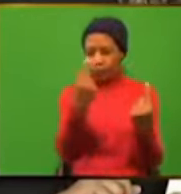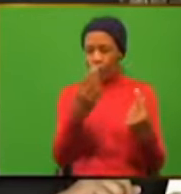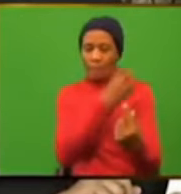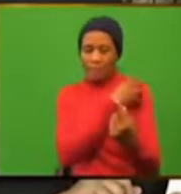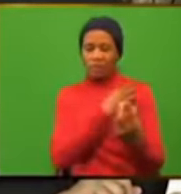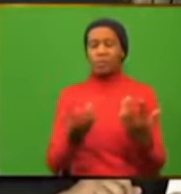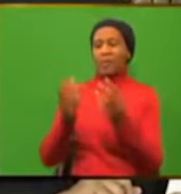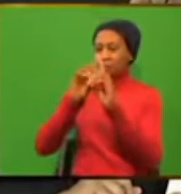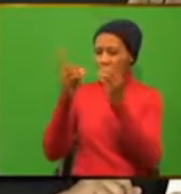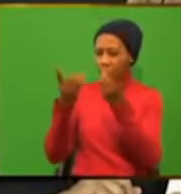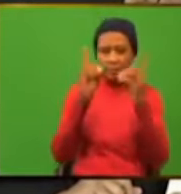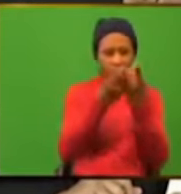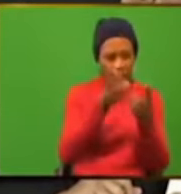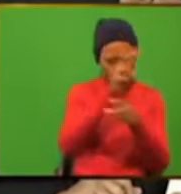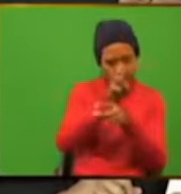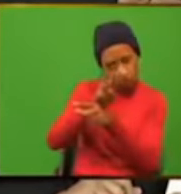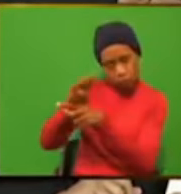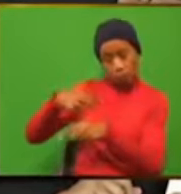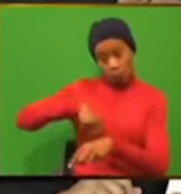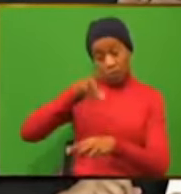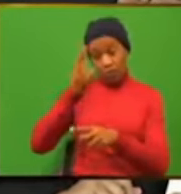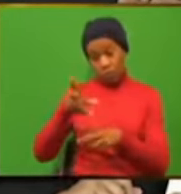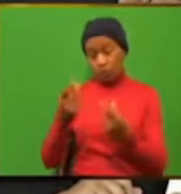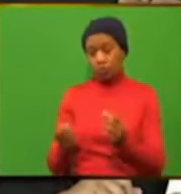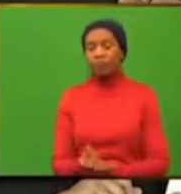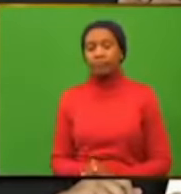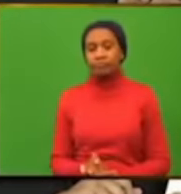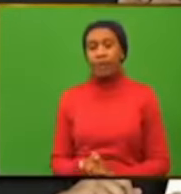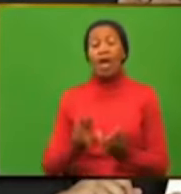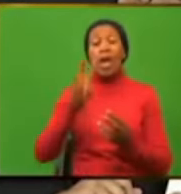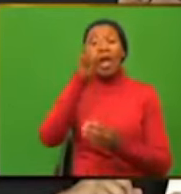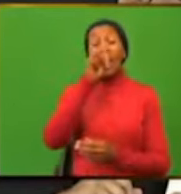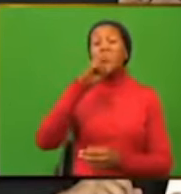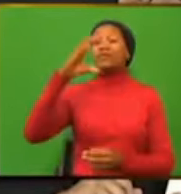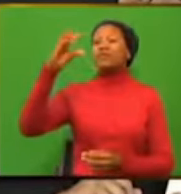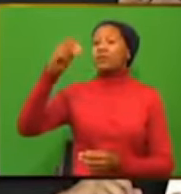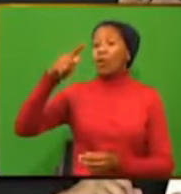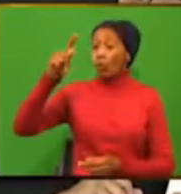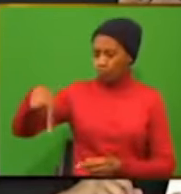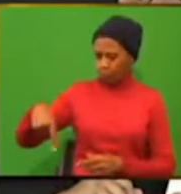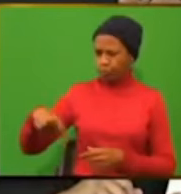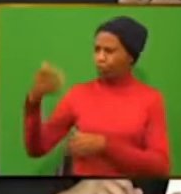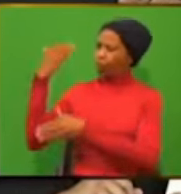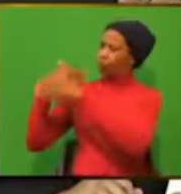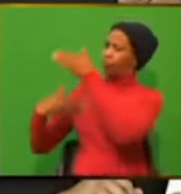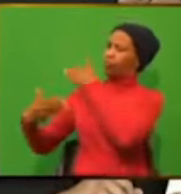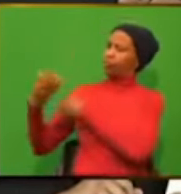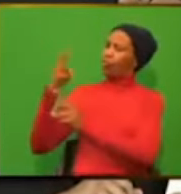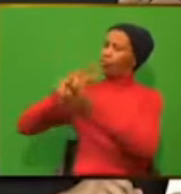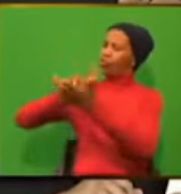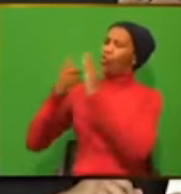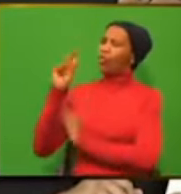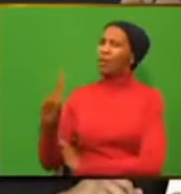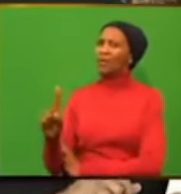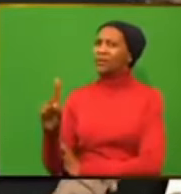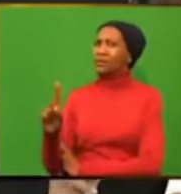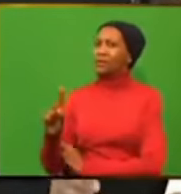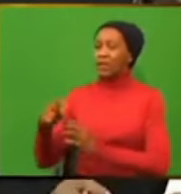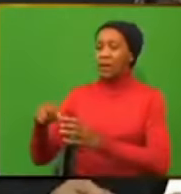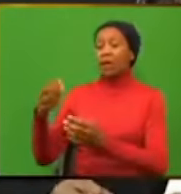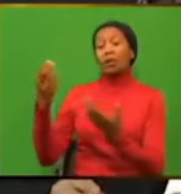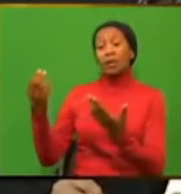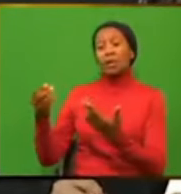their departments. The role of the National Council of Provinces has previously been the target of